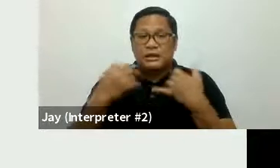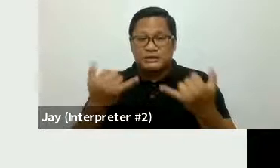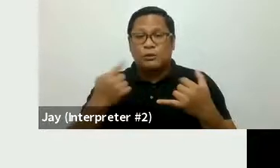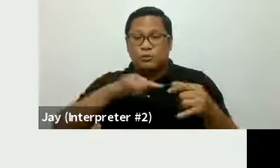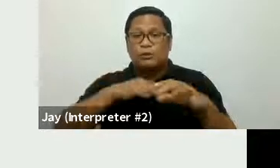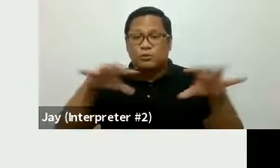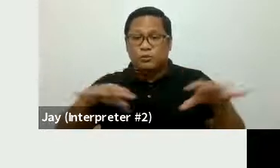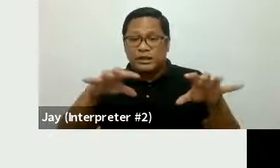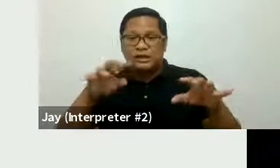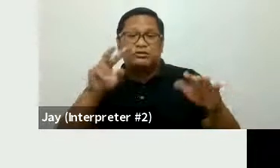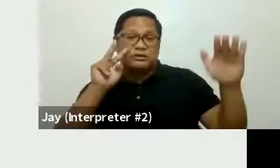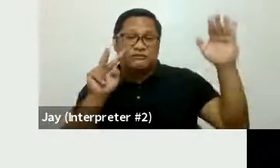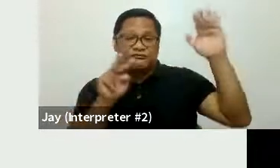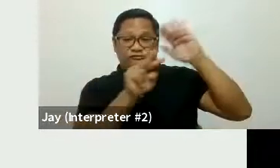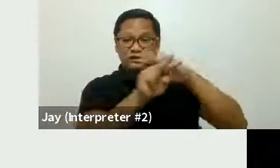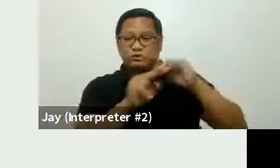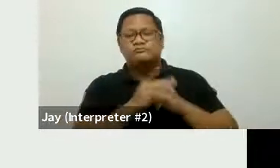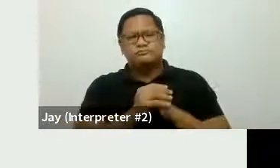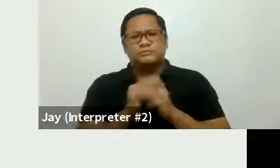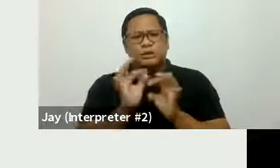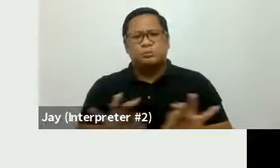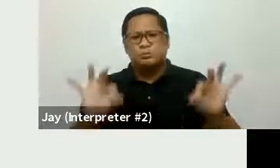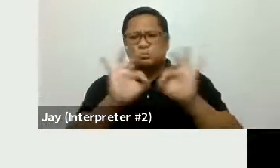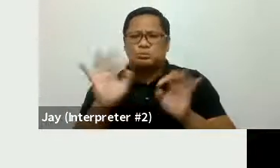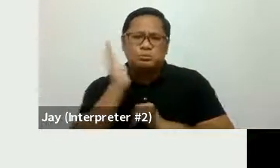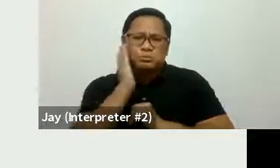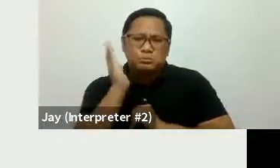this vision? It is important to note that